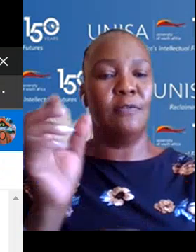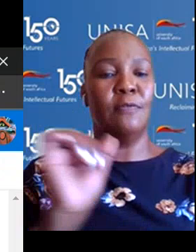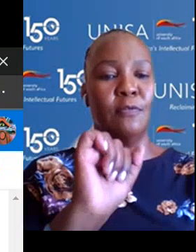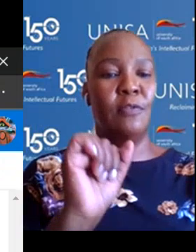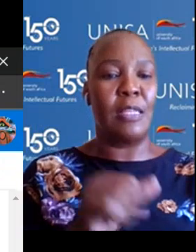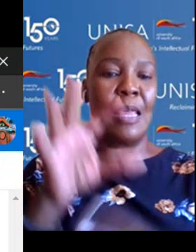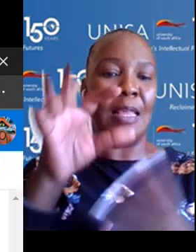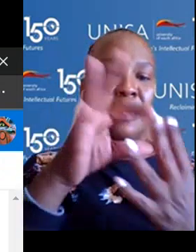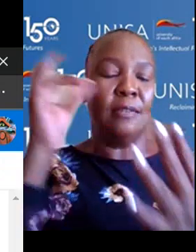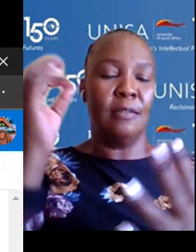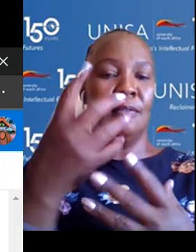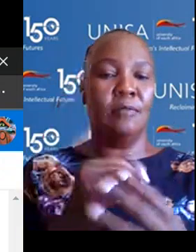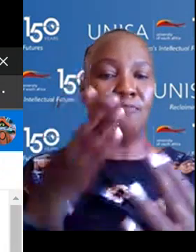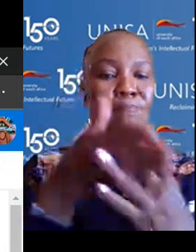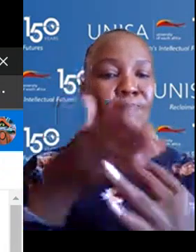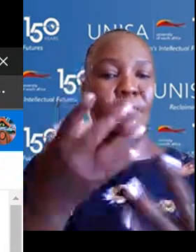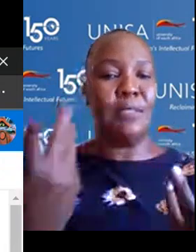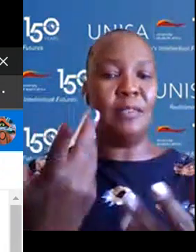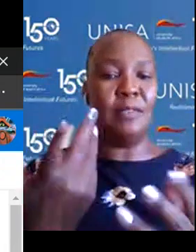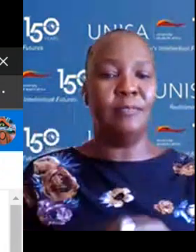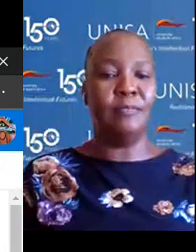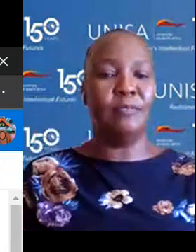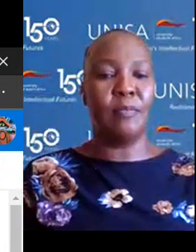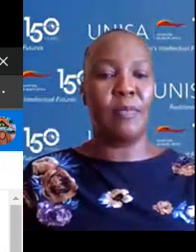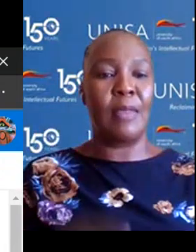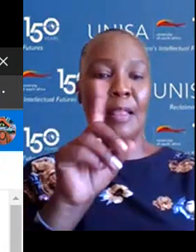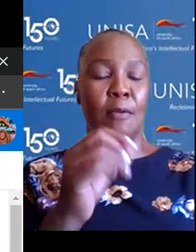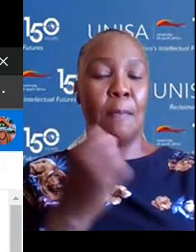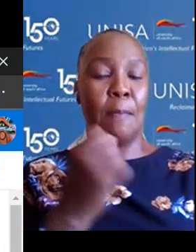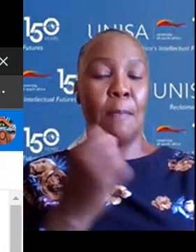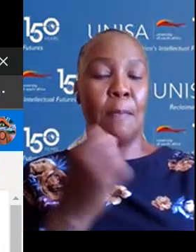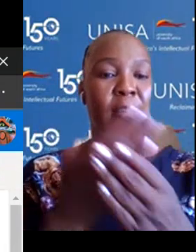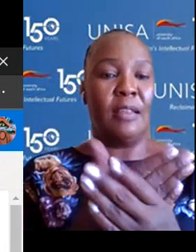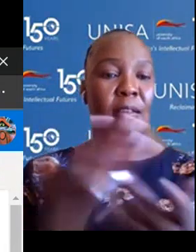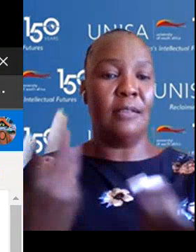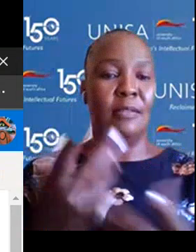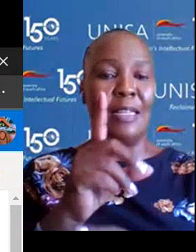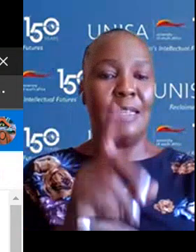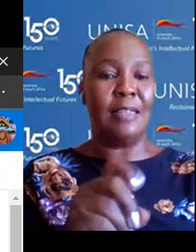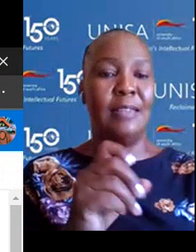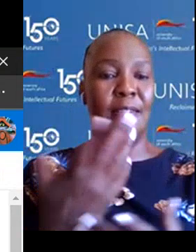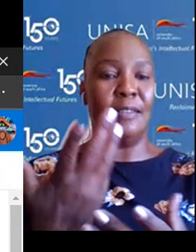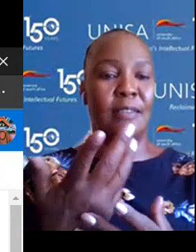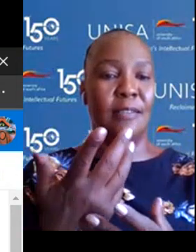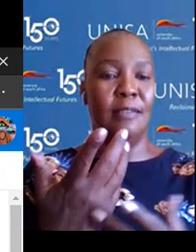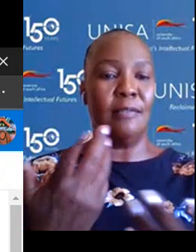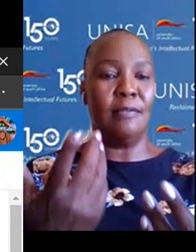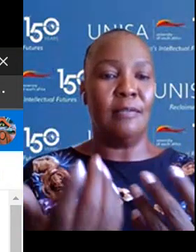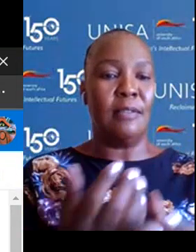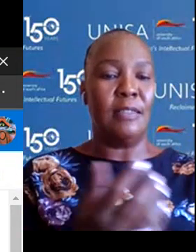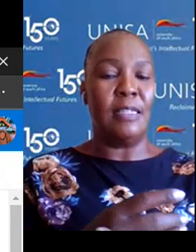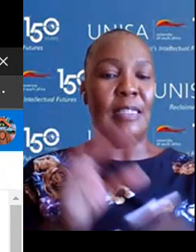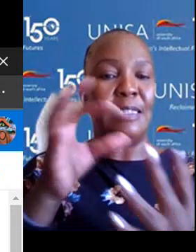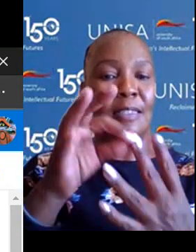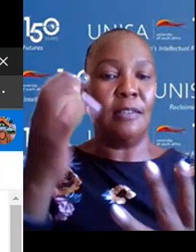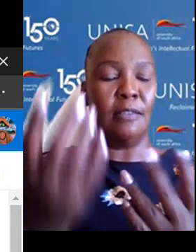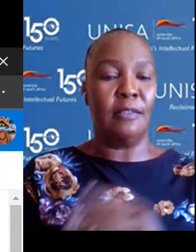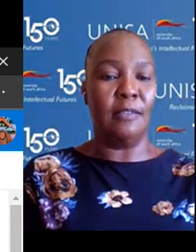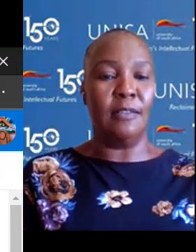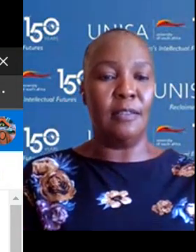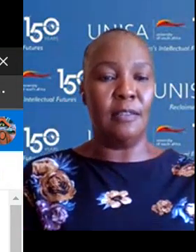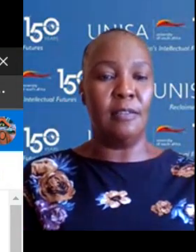it. I can go in. All right, click on my files. Click on the little selector if you want, or you can simply click on the button.